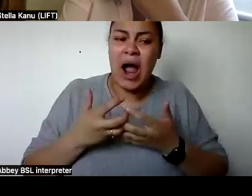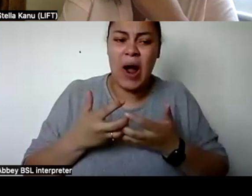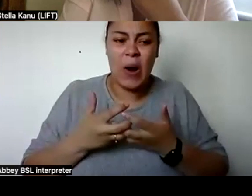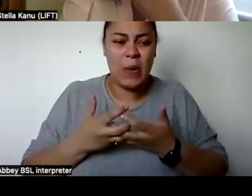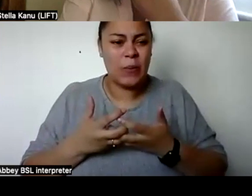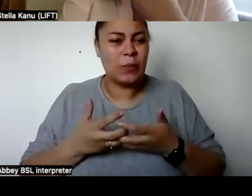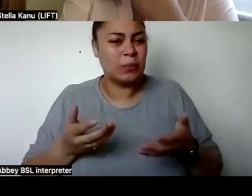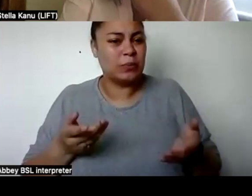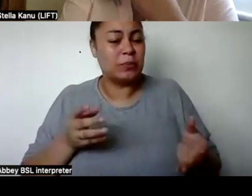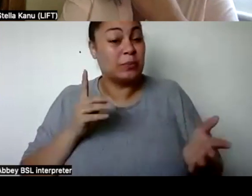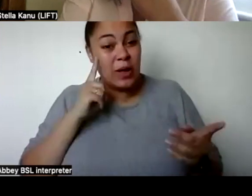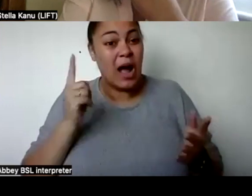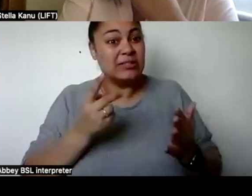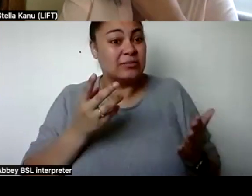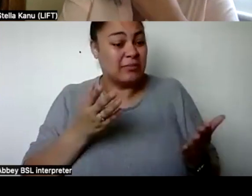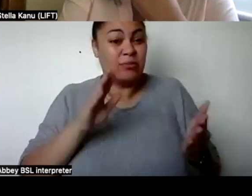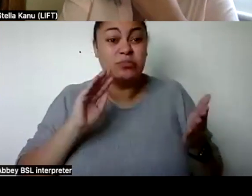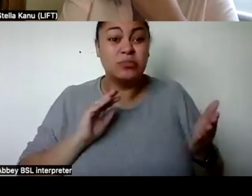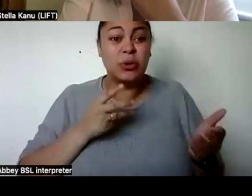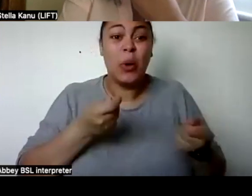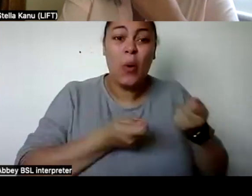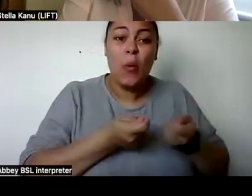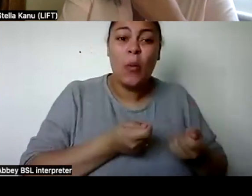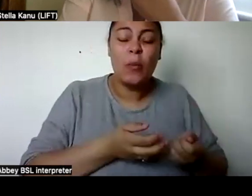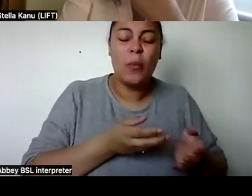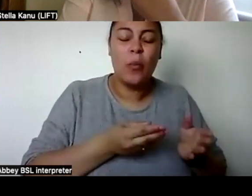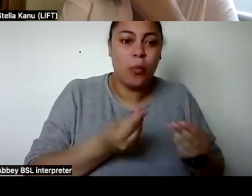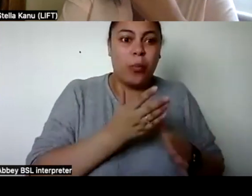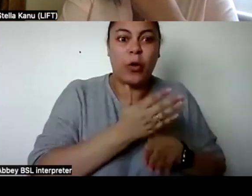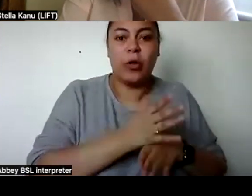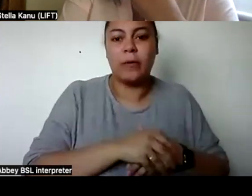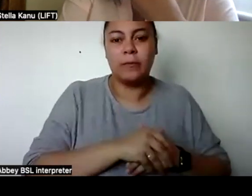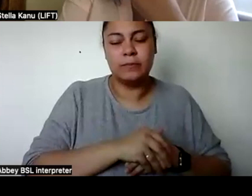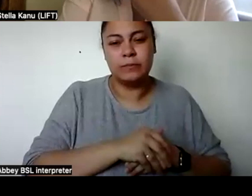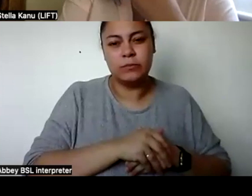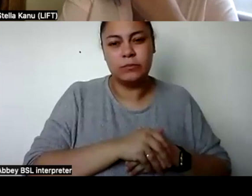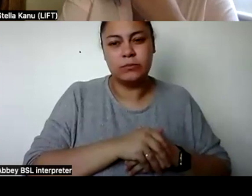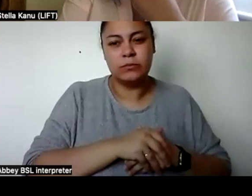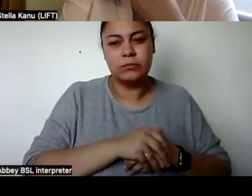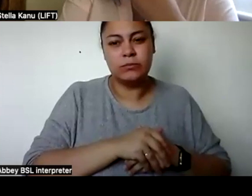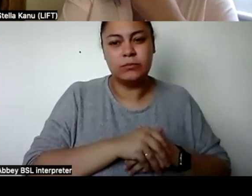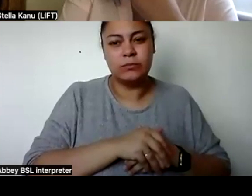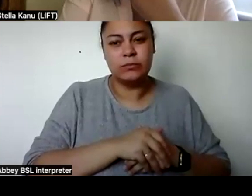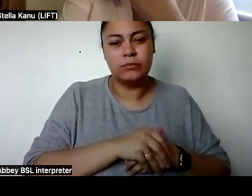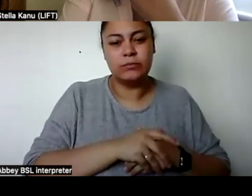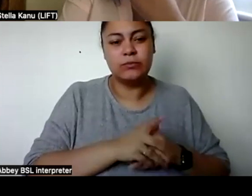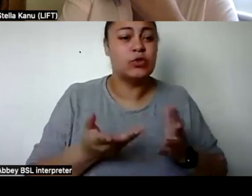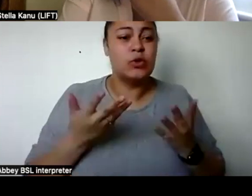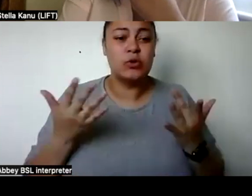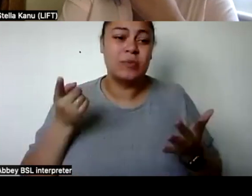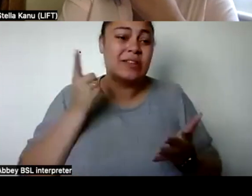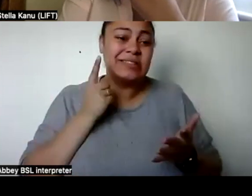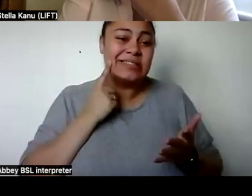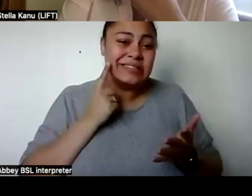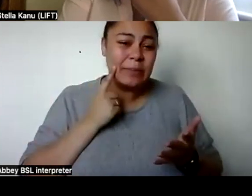had identified. And many people said it was the first time they'd been asked that. So something simple to do, but it made a